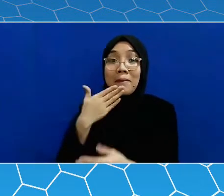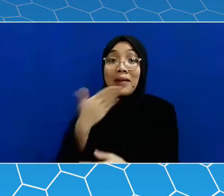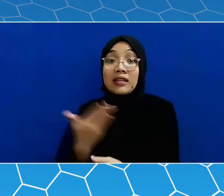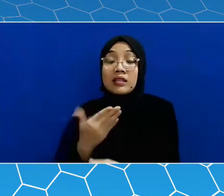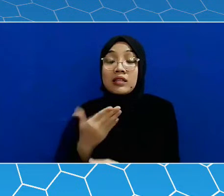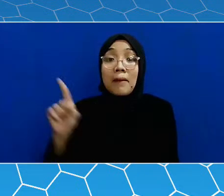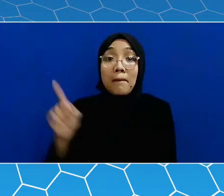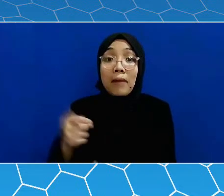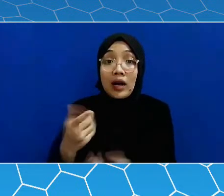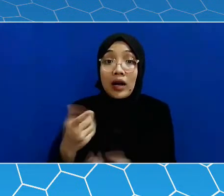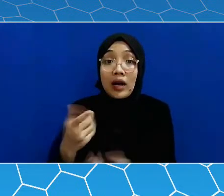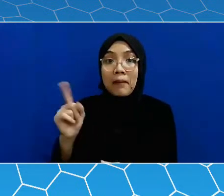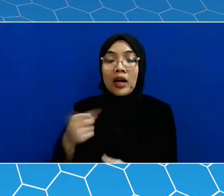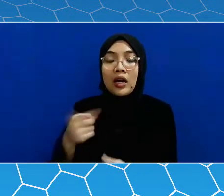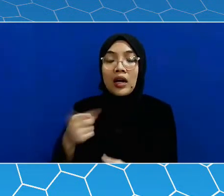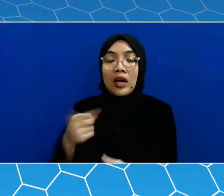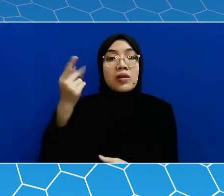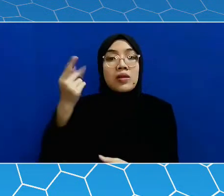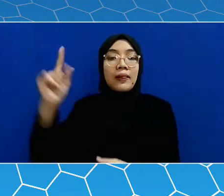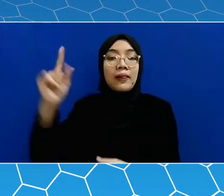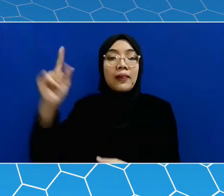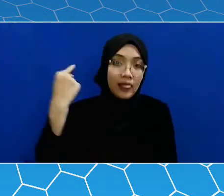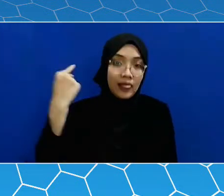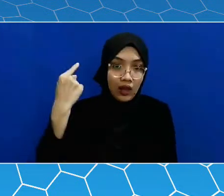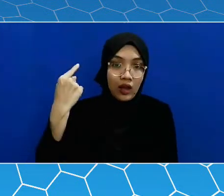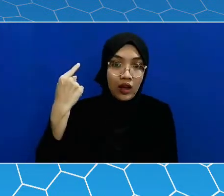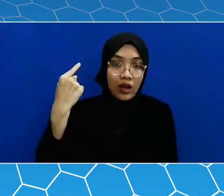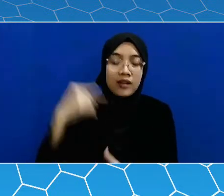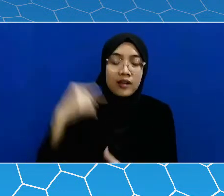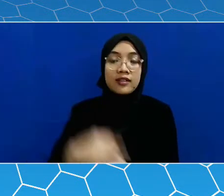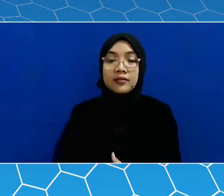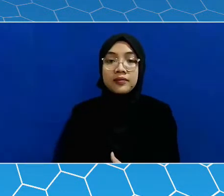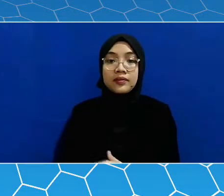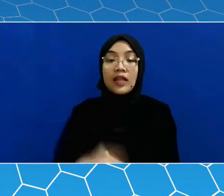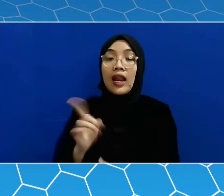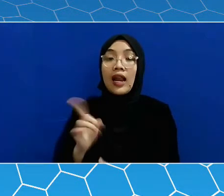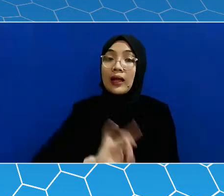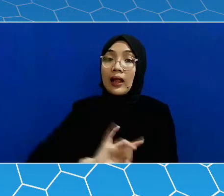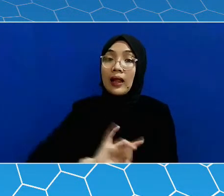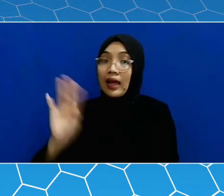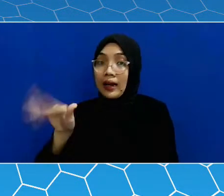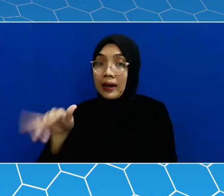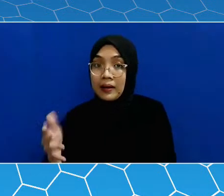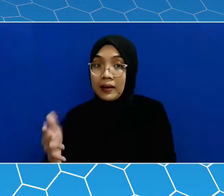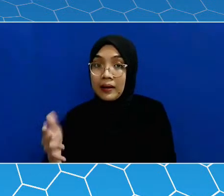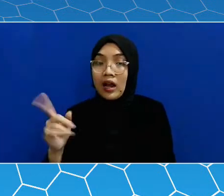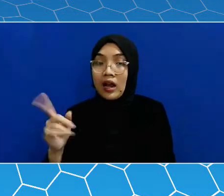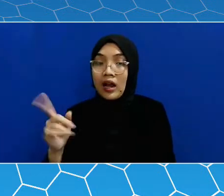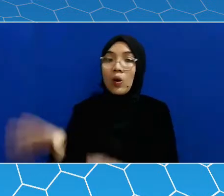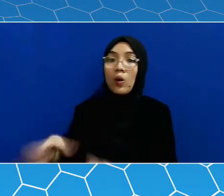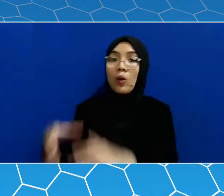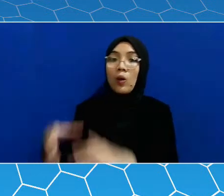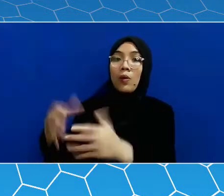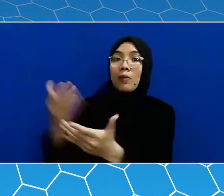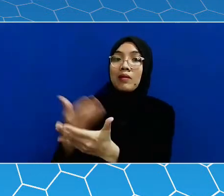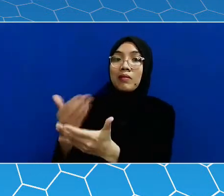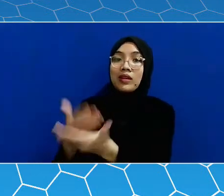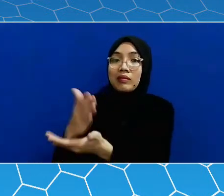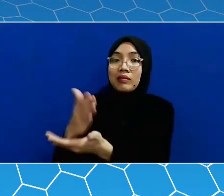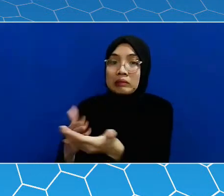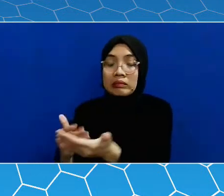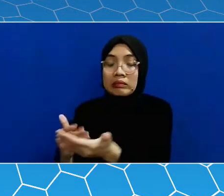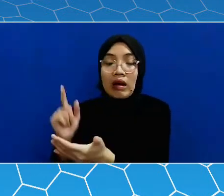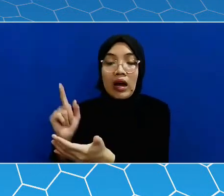government hospitals and as well as the middle income groups. Some of the middle income group were able to